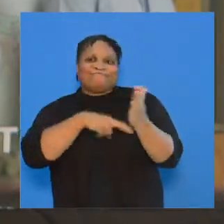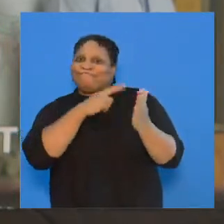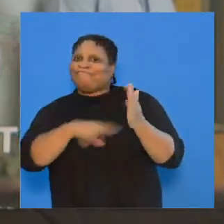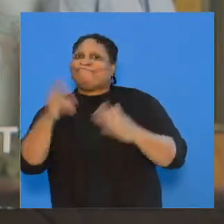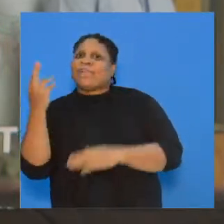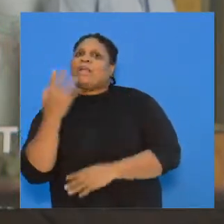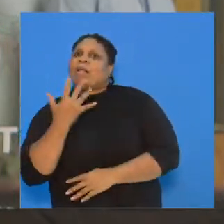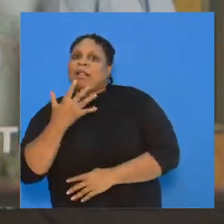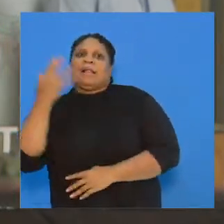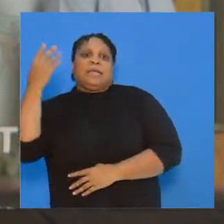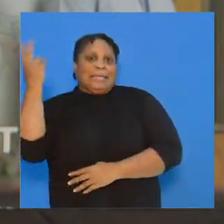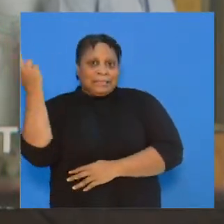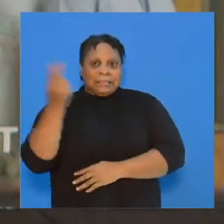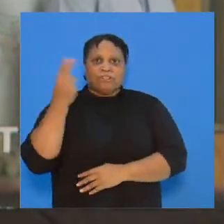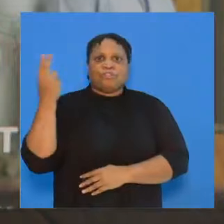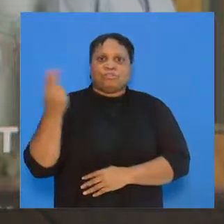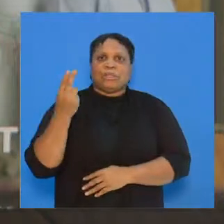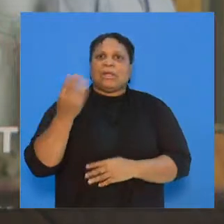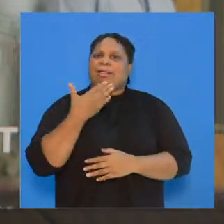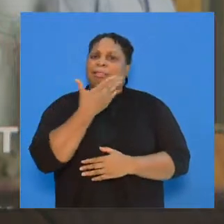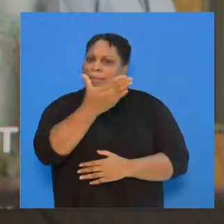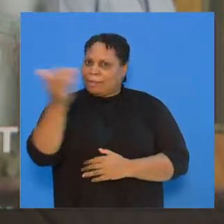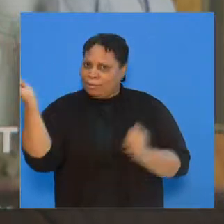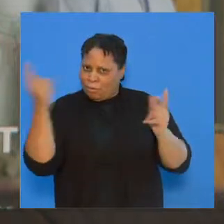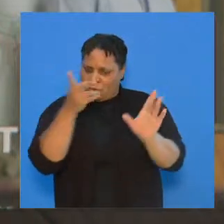those who have been participating thus far.